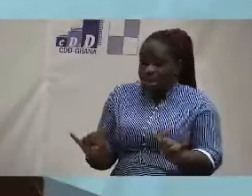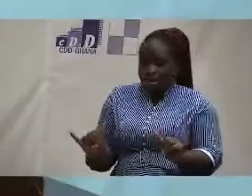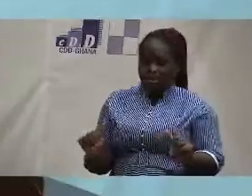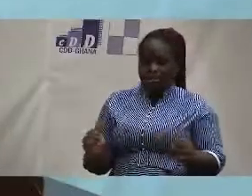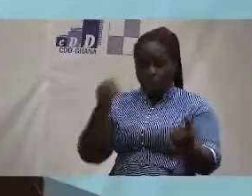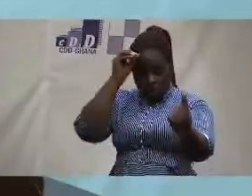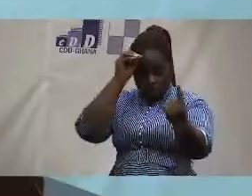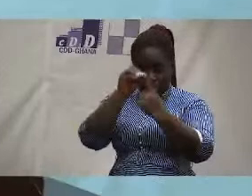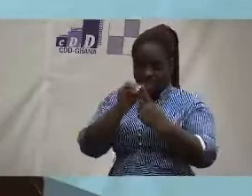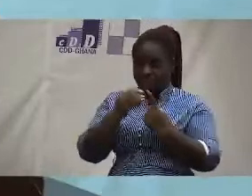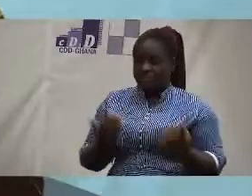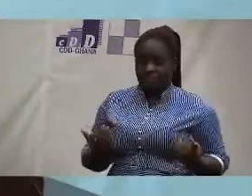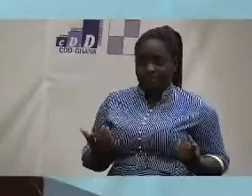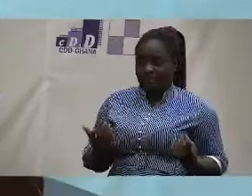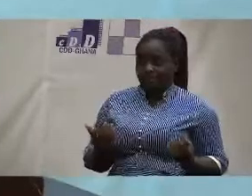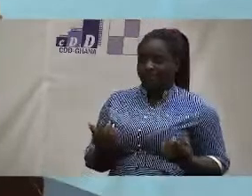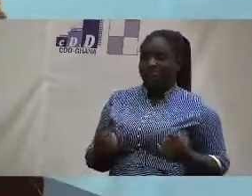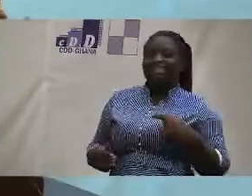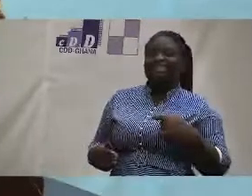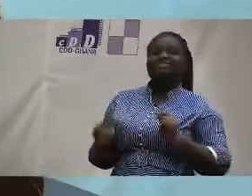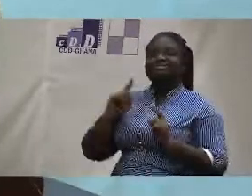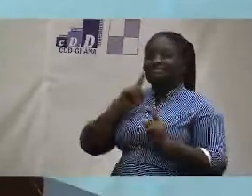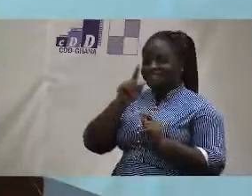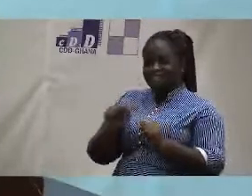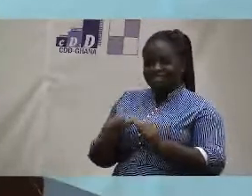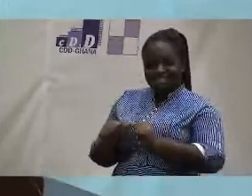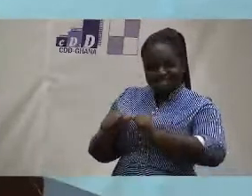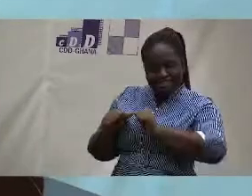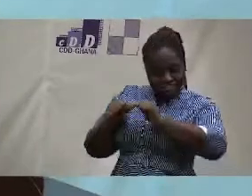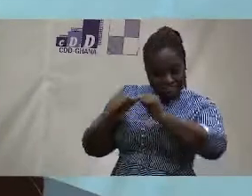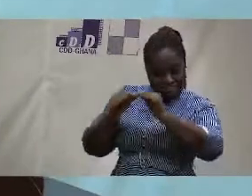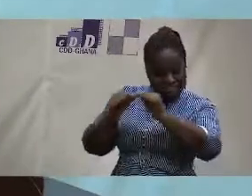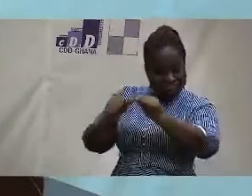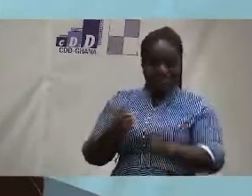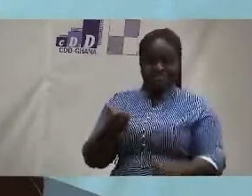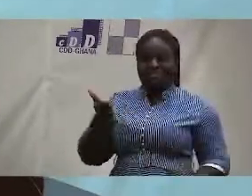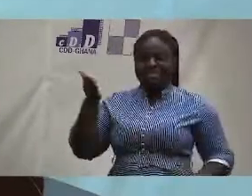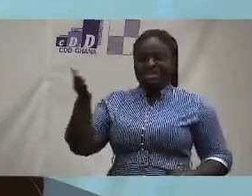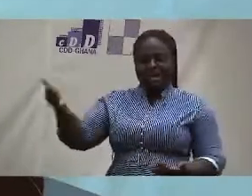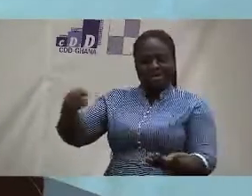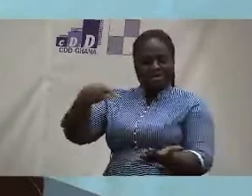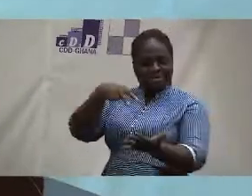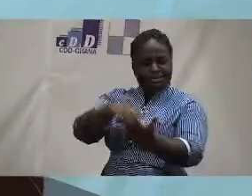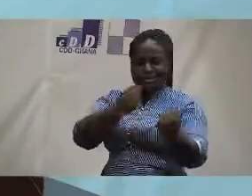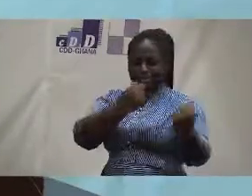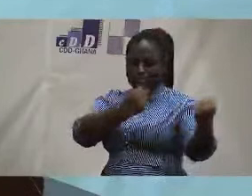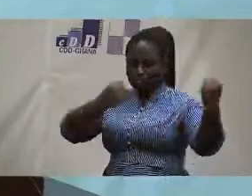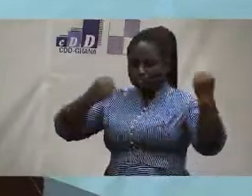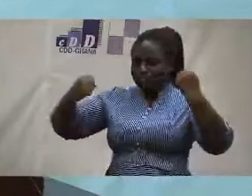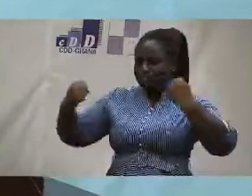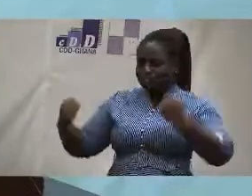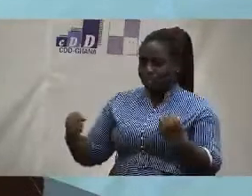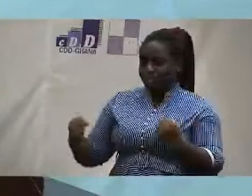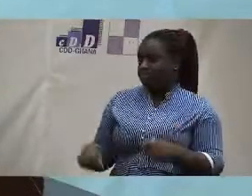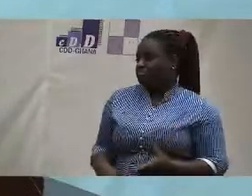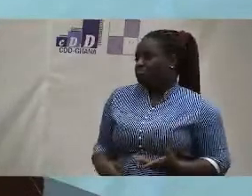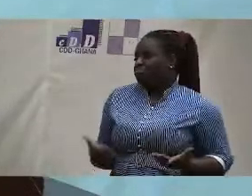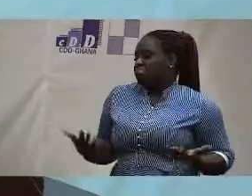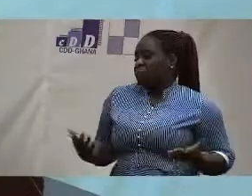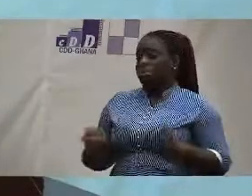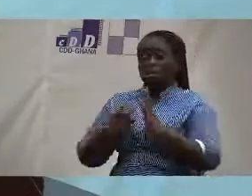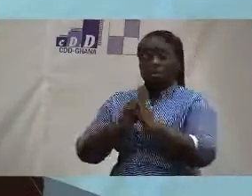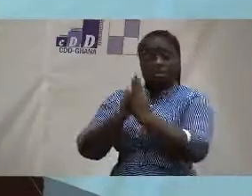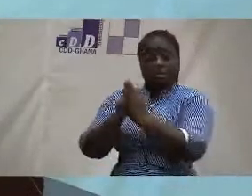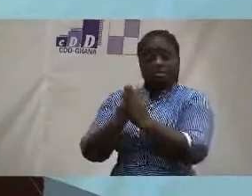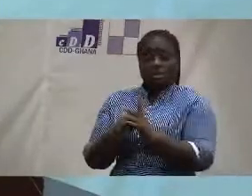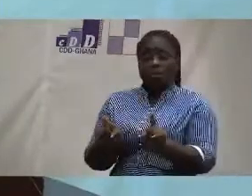and objective. And today, they continue to exist, they continue to stand strong, and are even examples